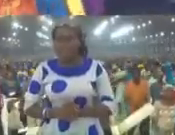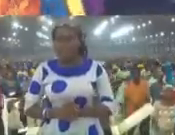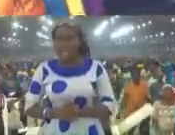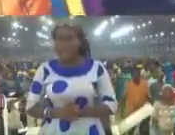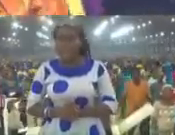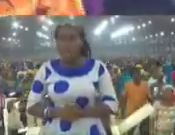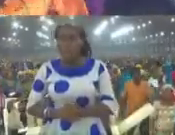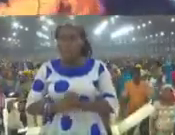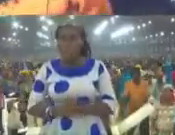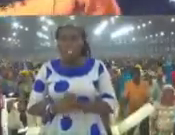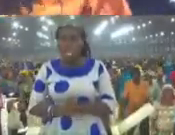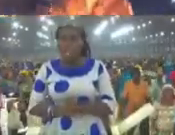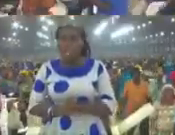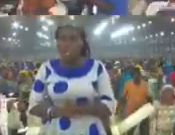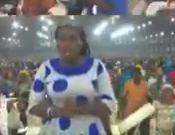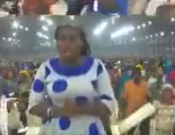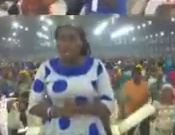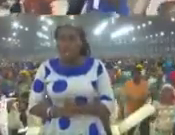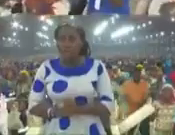Thank you, my Father.